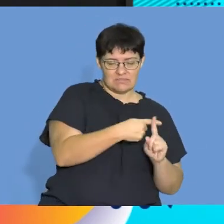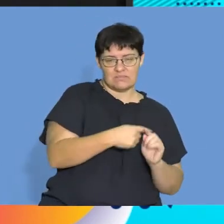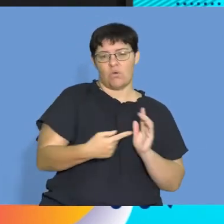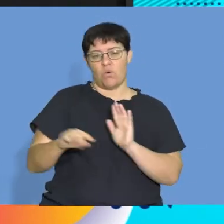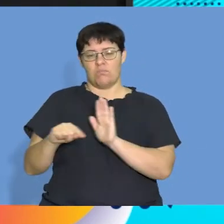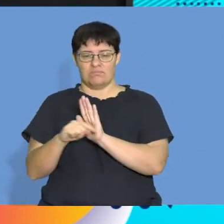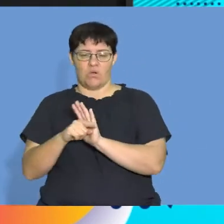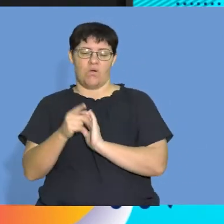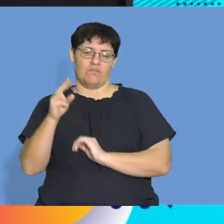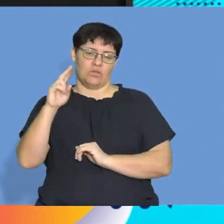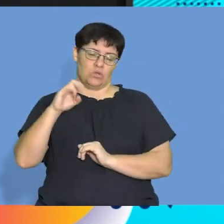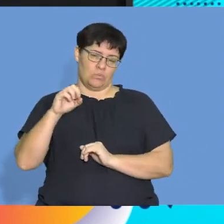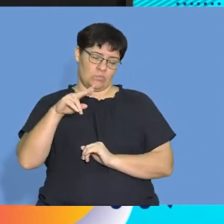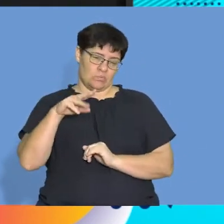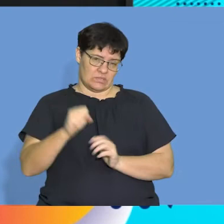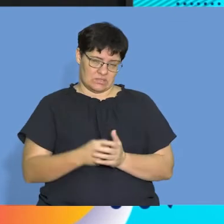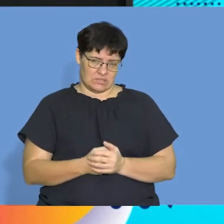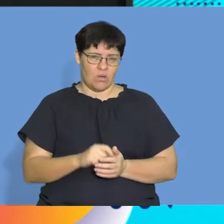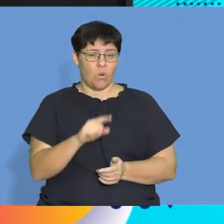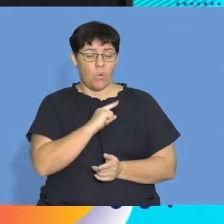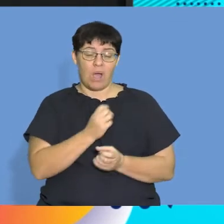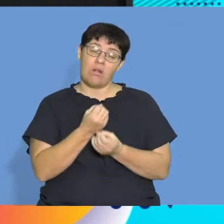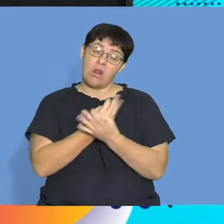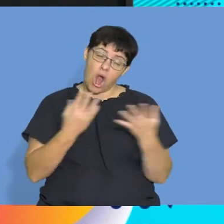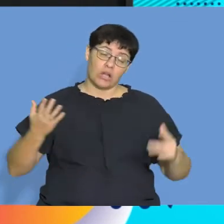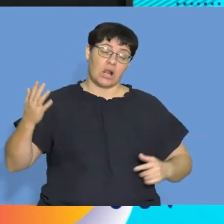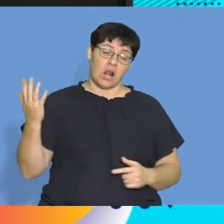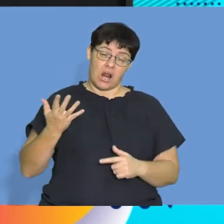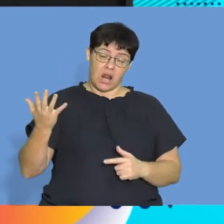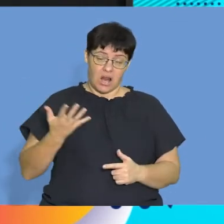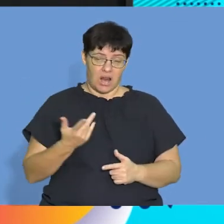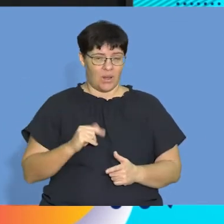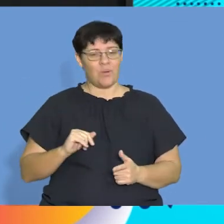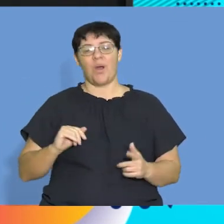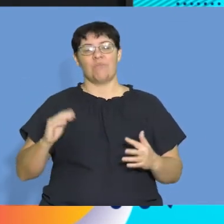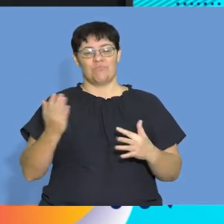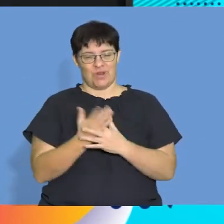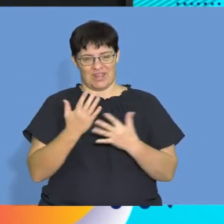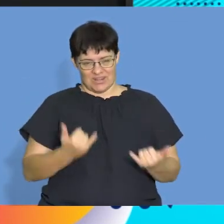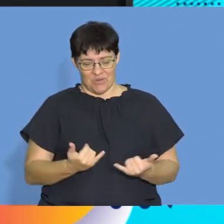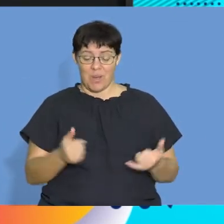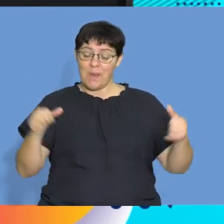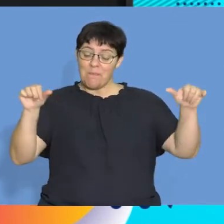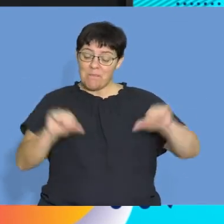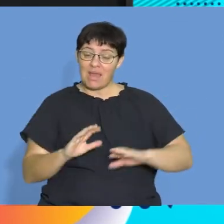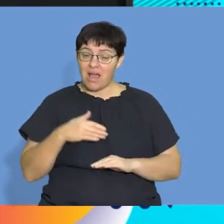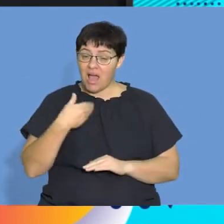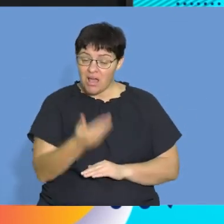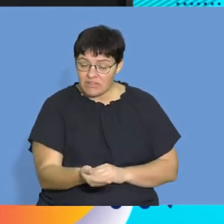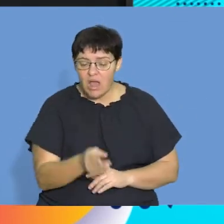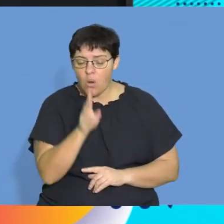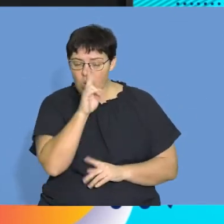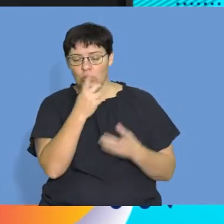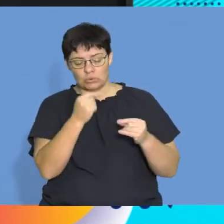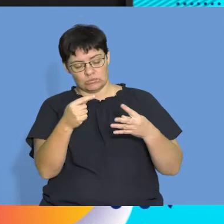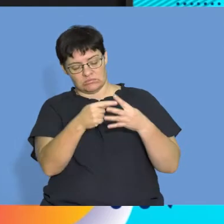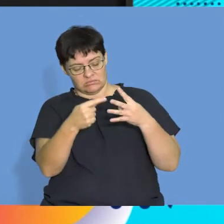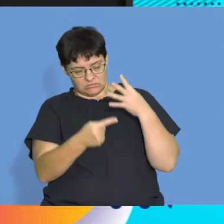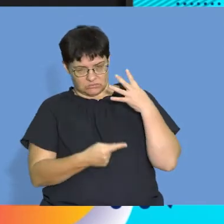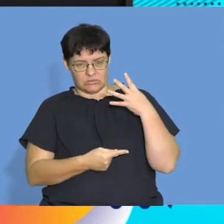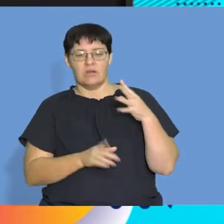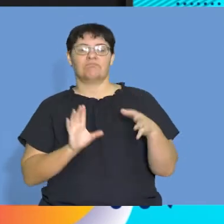now, because we've been saying a lot, I will be back just after the ad break to then apply all of this